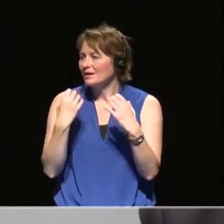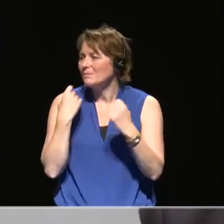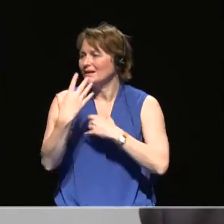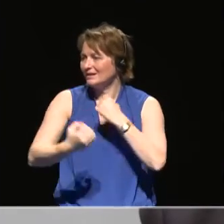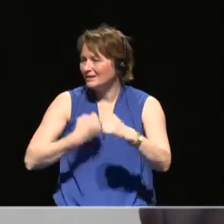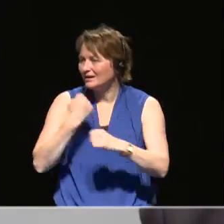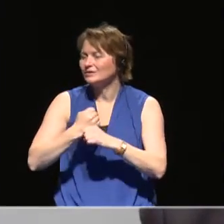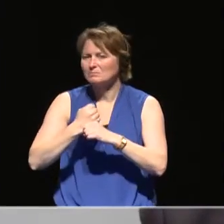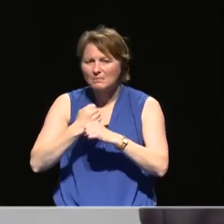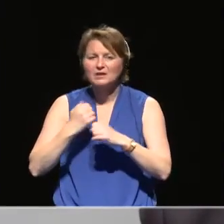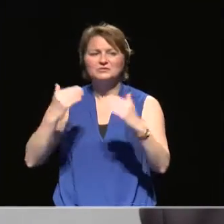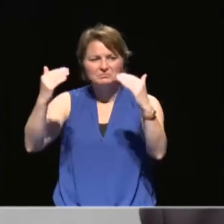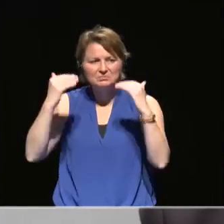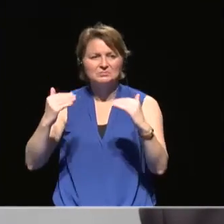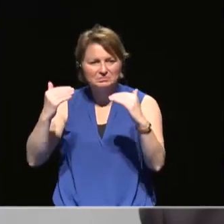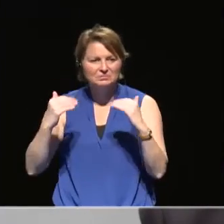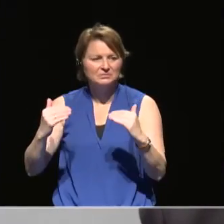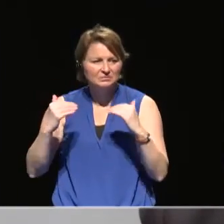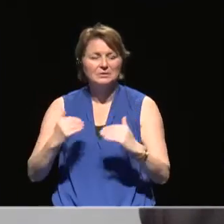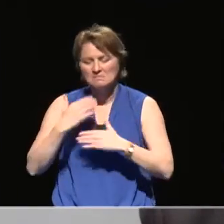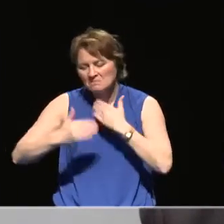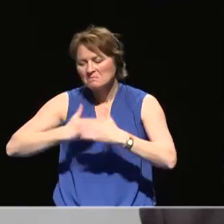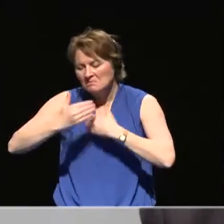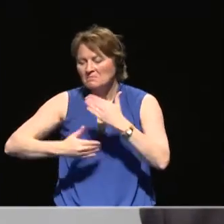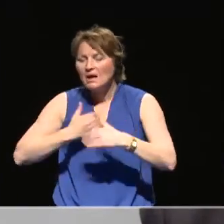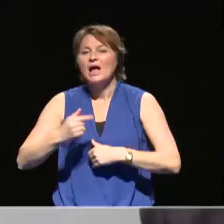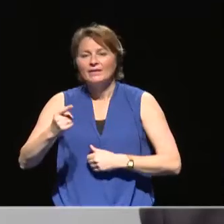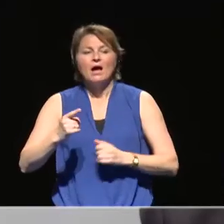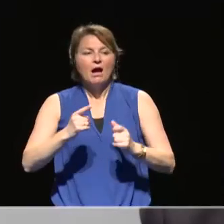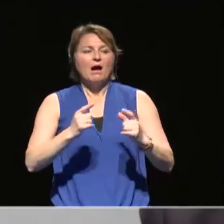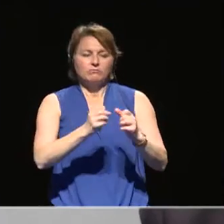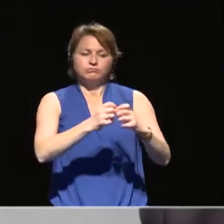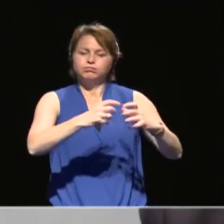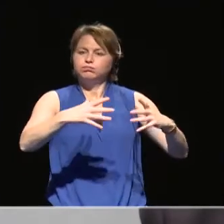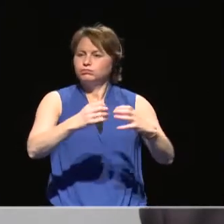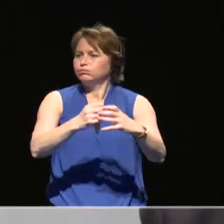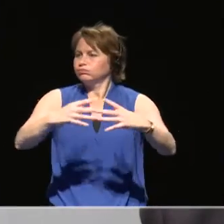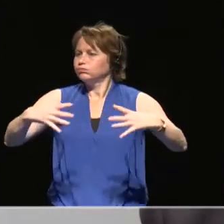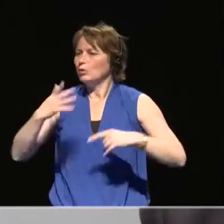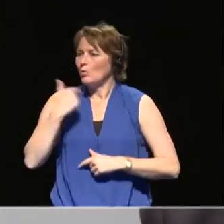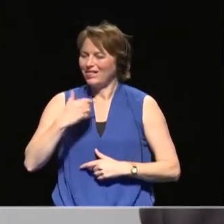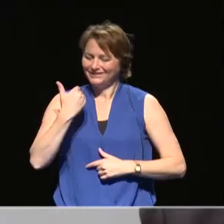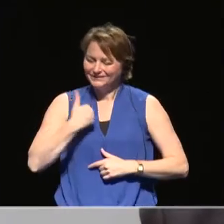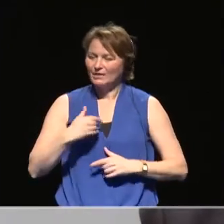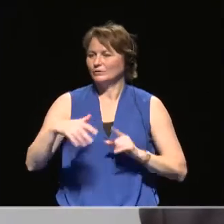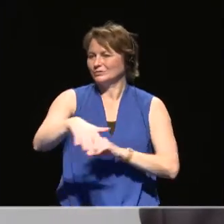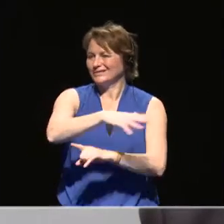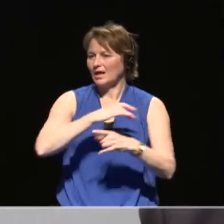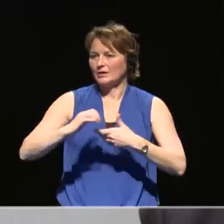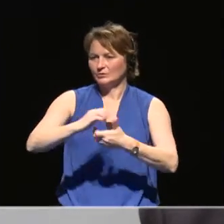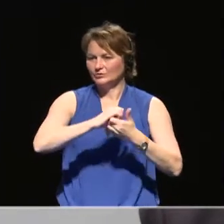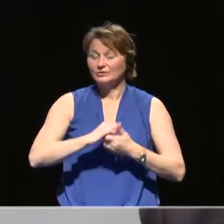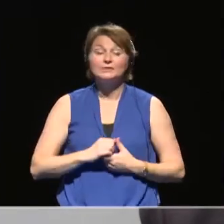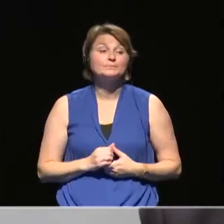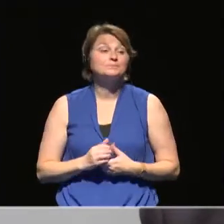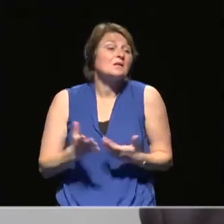think that expectation doesn't really meet when it comes to funding civil society organizations. And I also think sometimes in countries